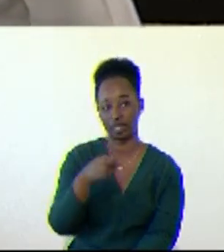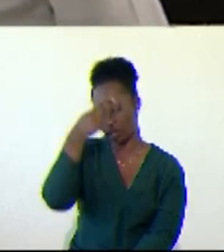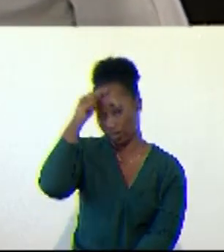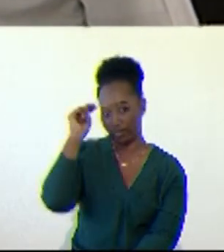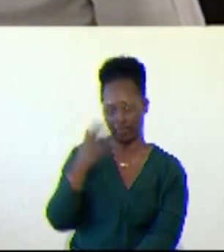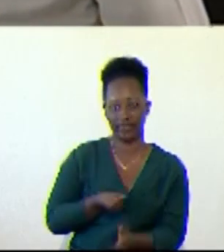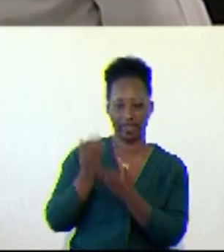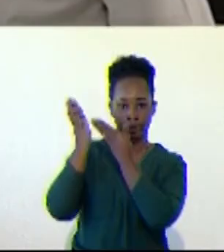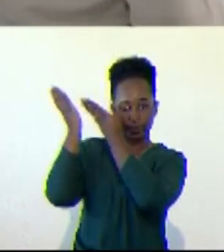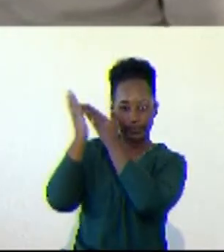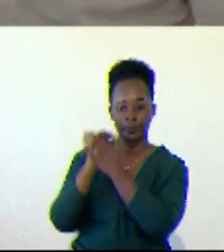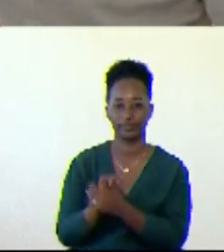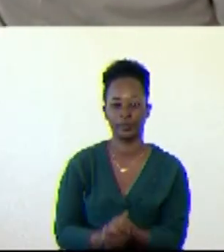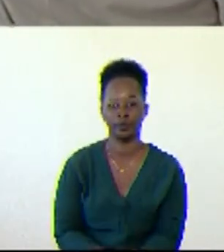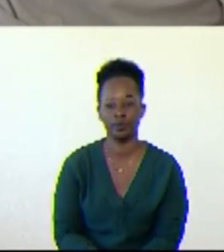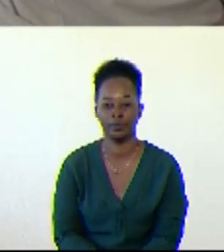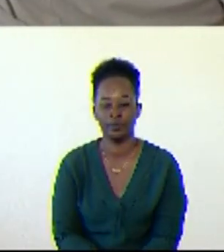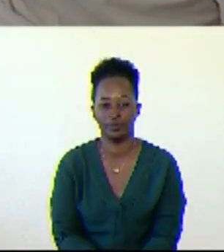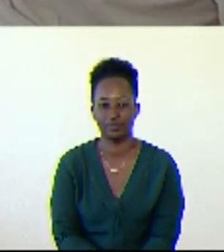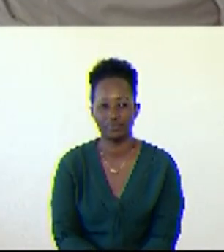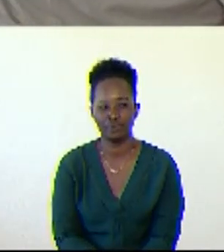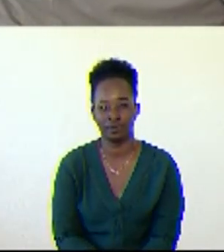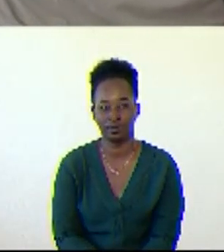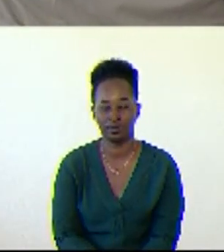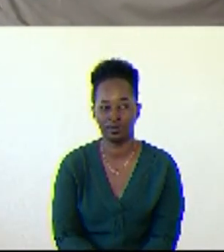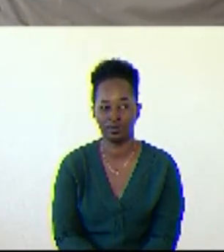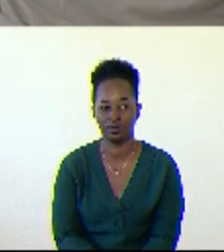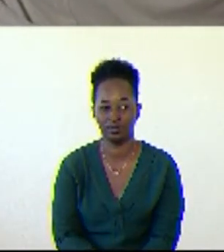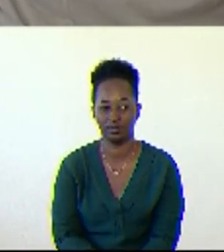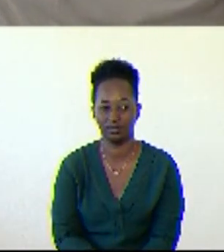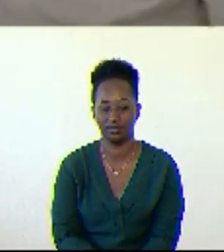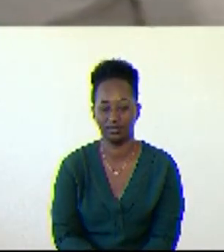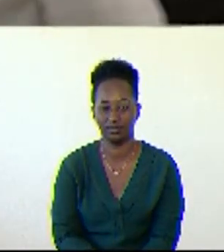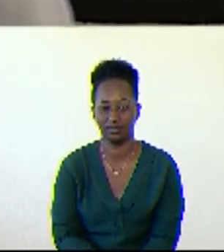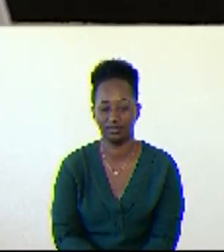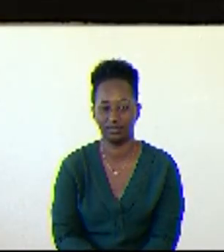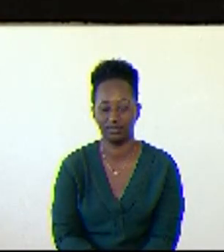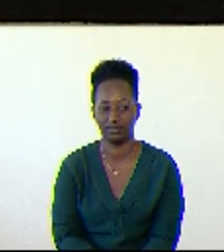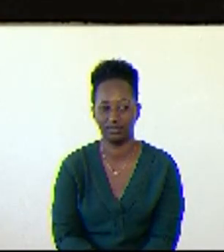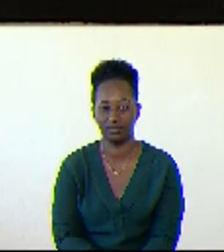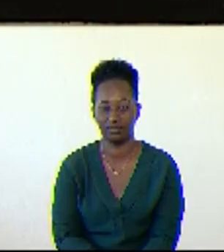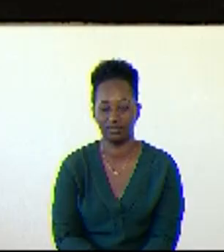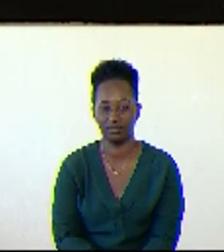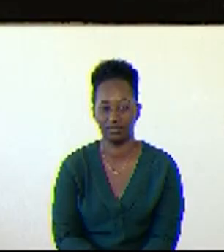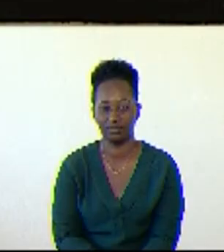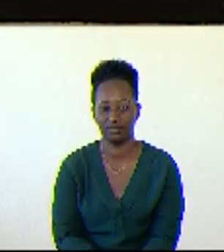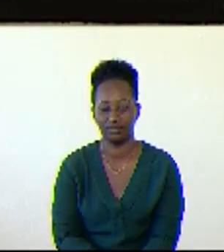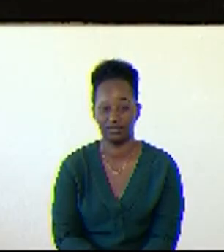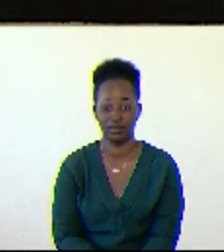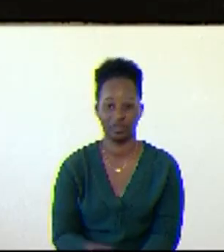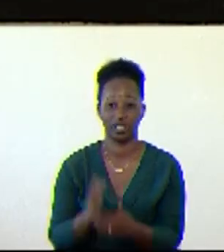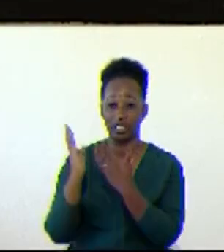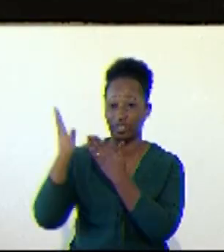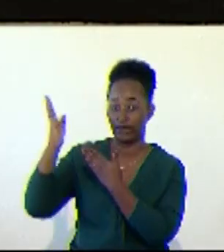while for the ketones, we have RCO and R. So This